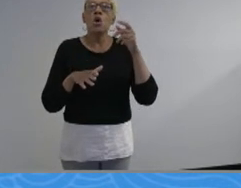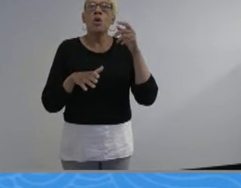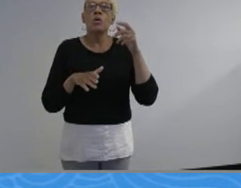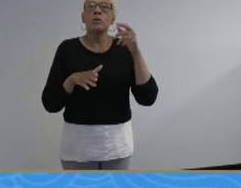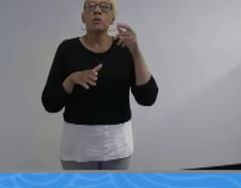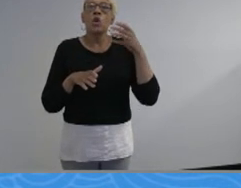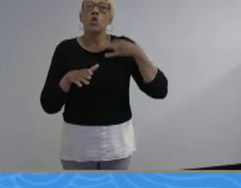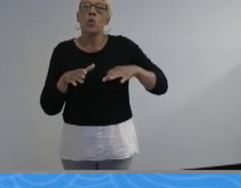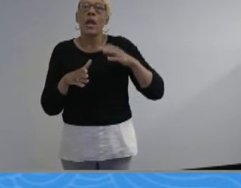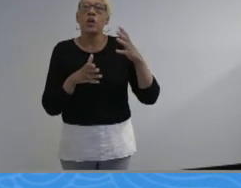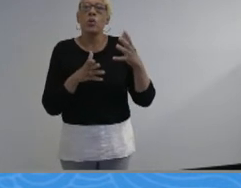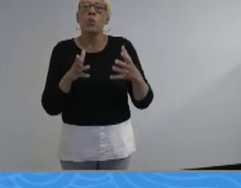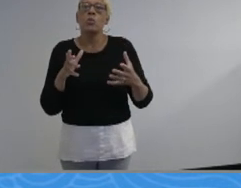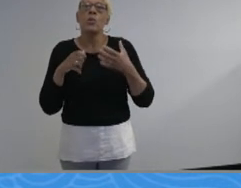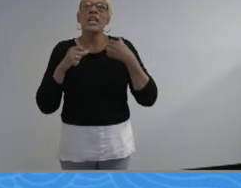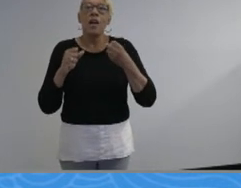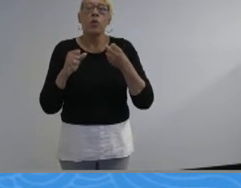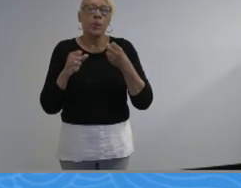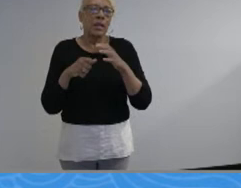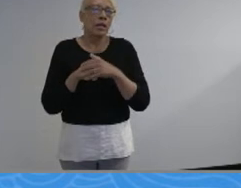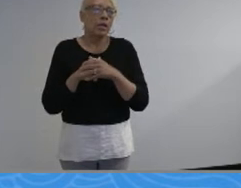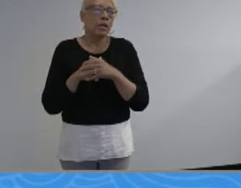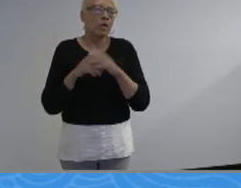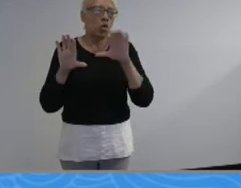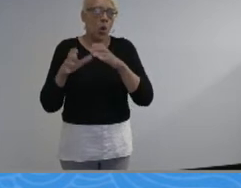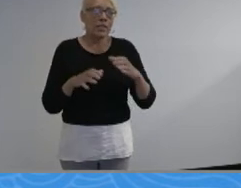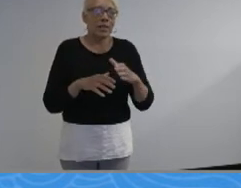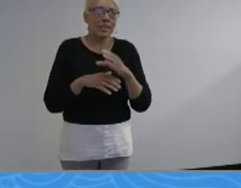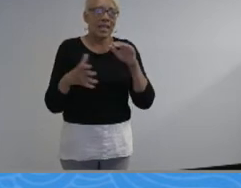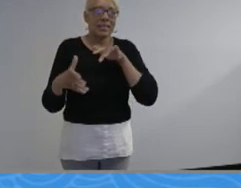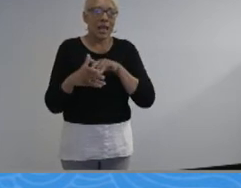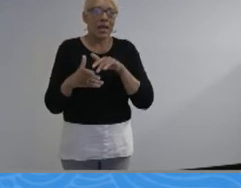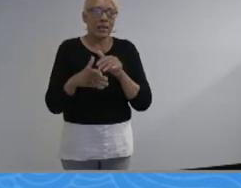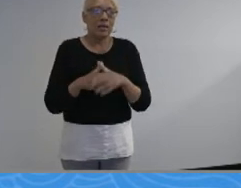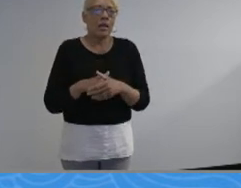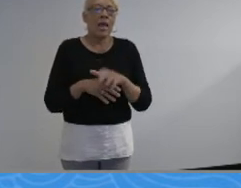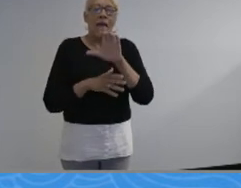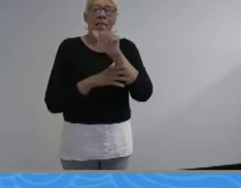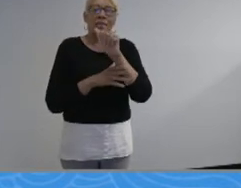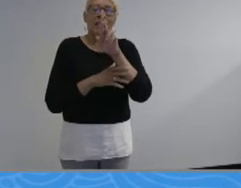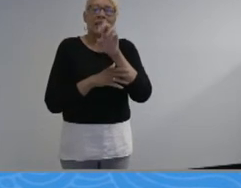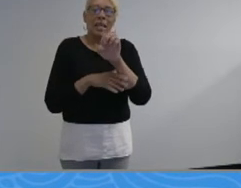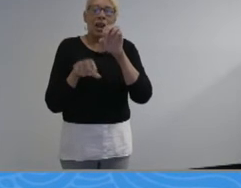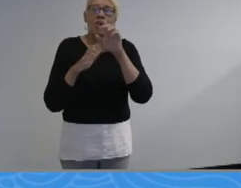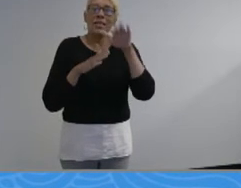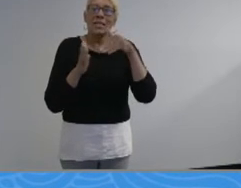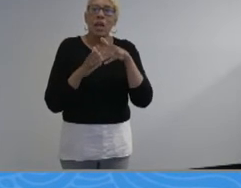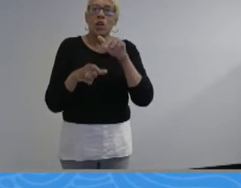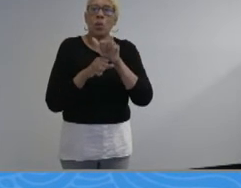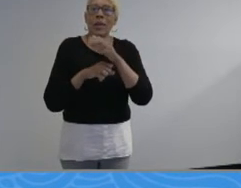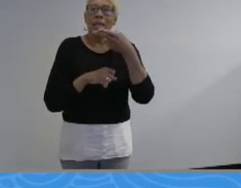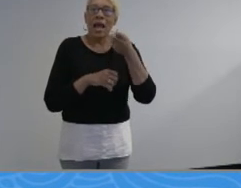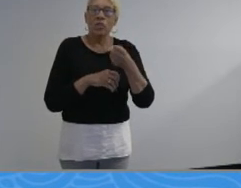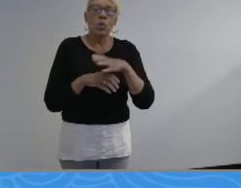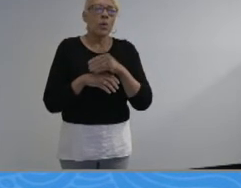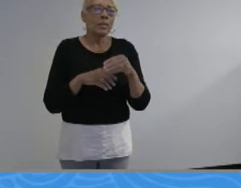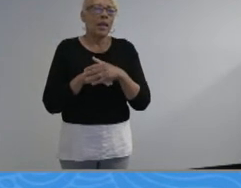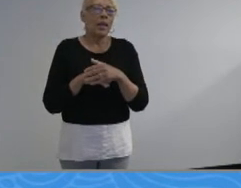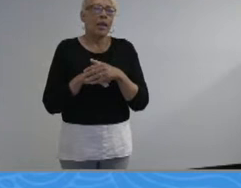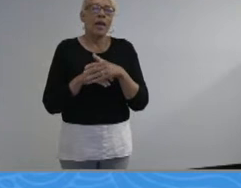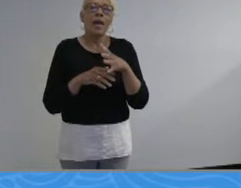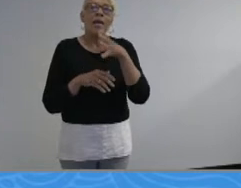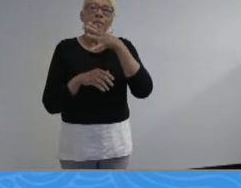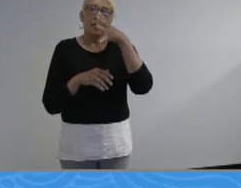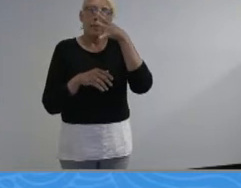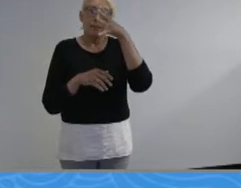courses through independent study and additional means. Obviously, the care center work going on at our high schools, the expansion of our male and female